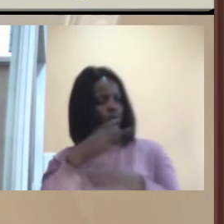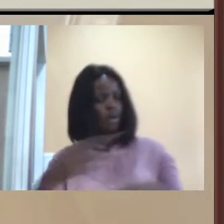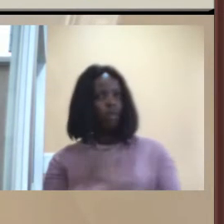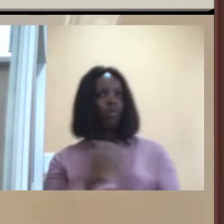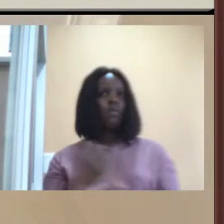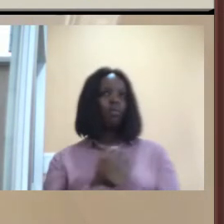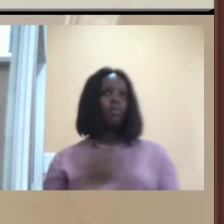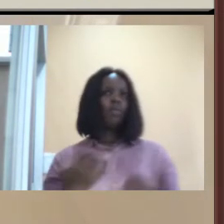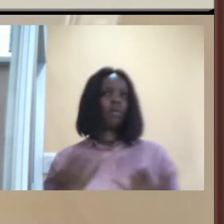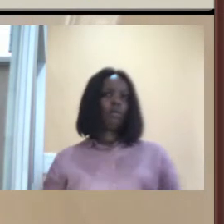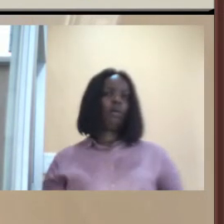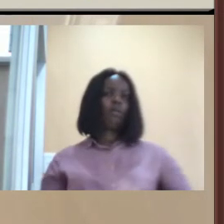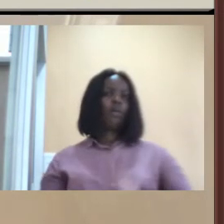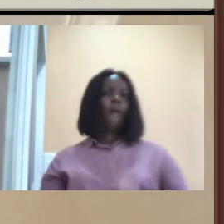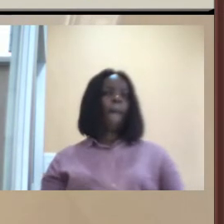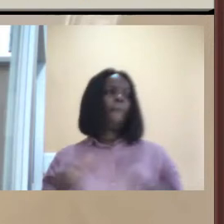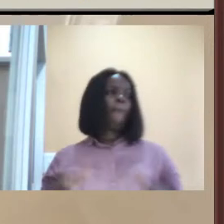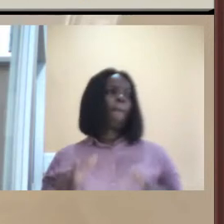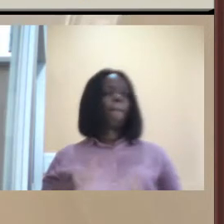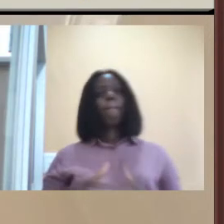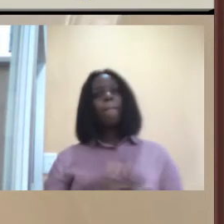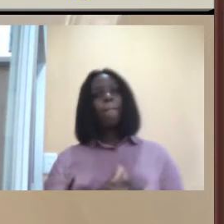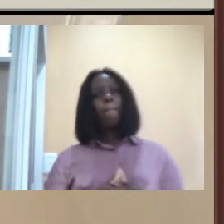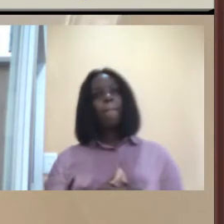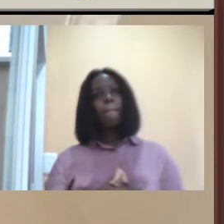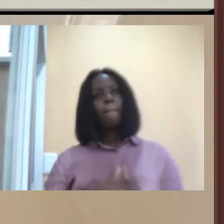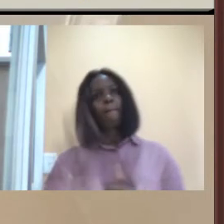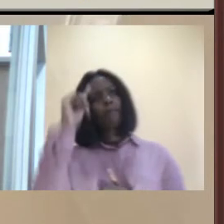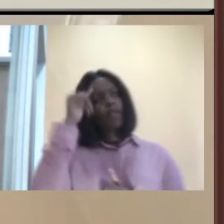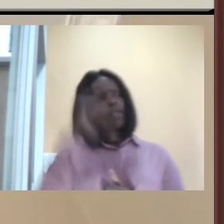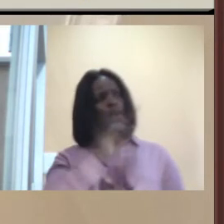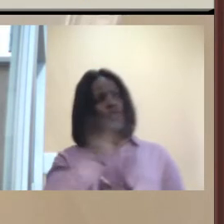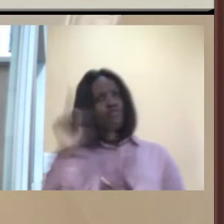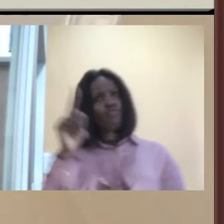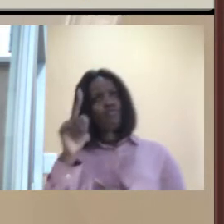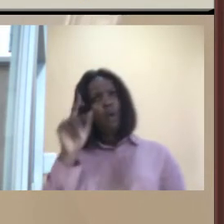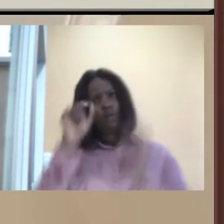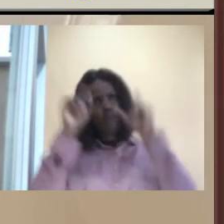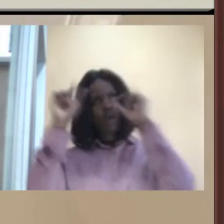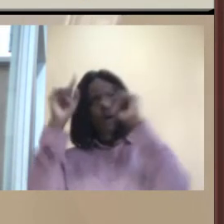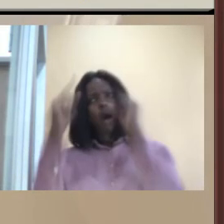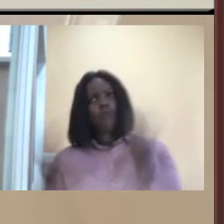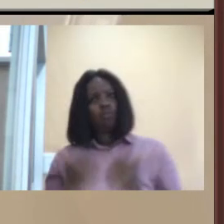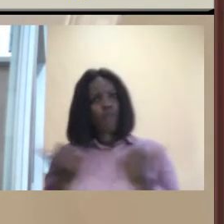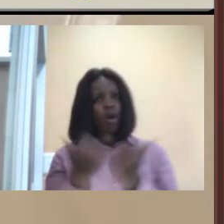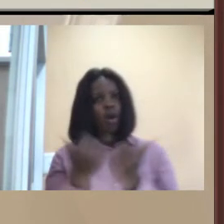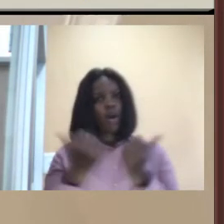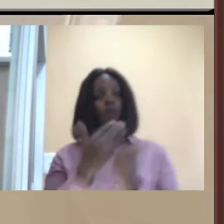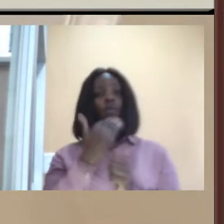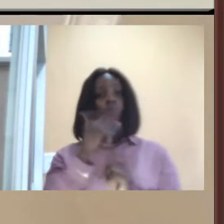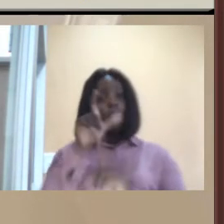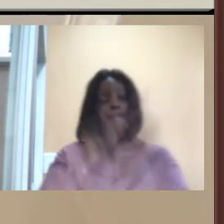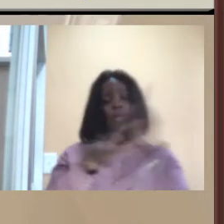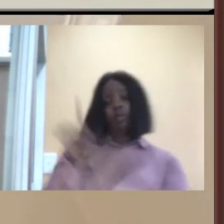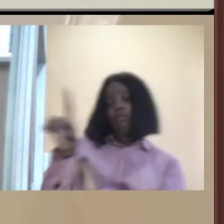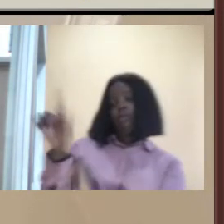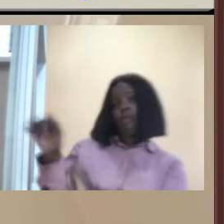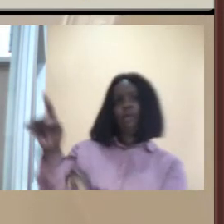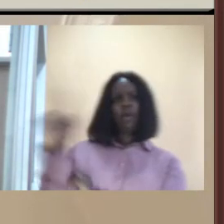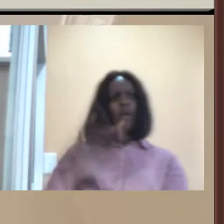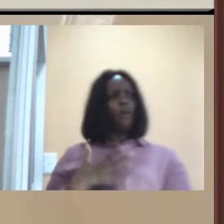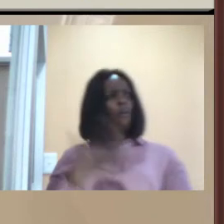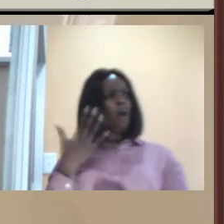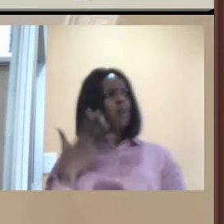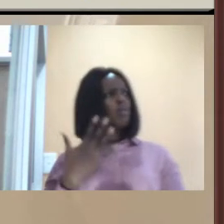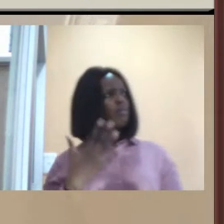at this point. I think you have already realized that Honorable Papas wants the department to teach the dog how